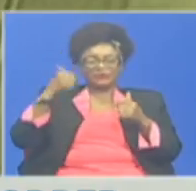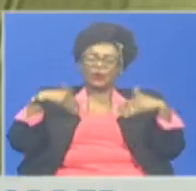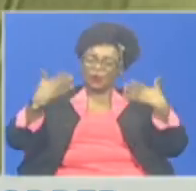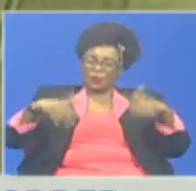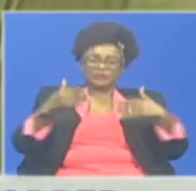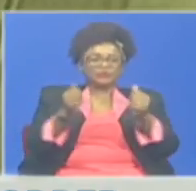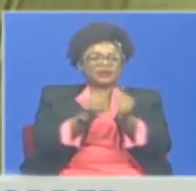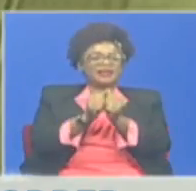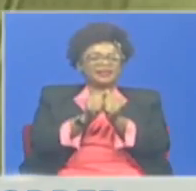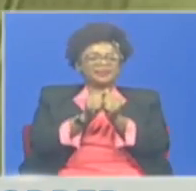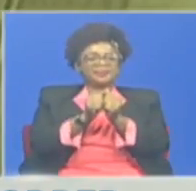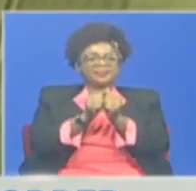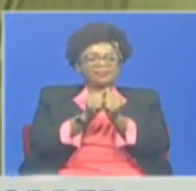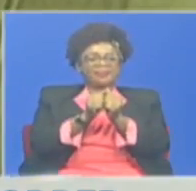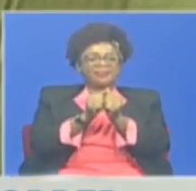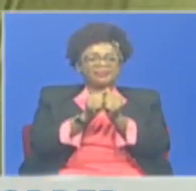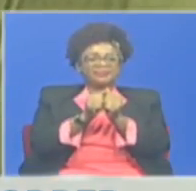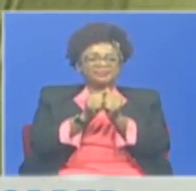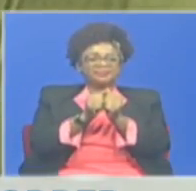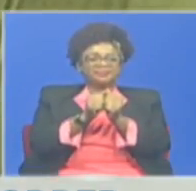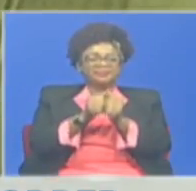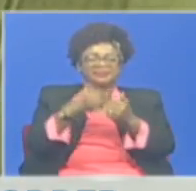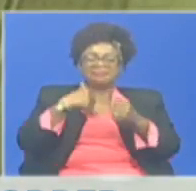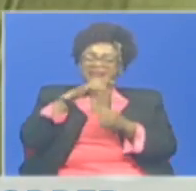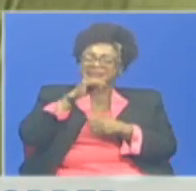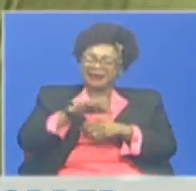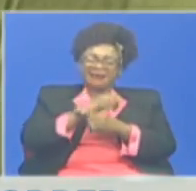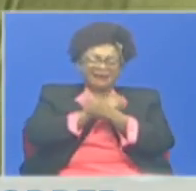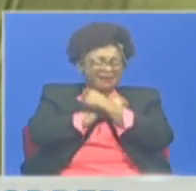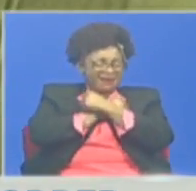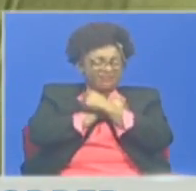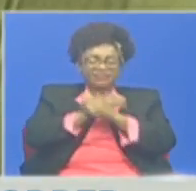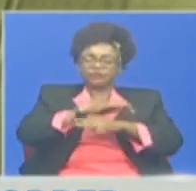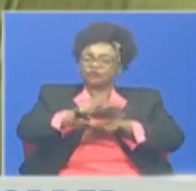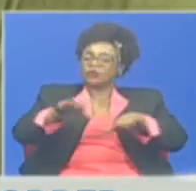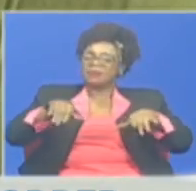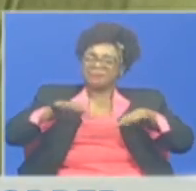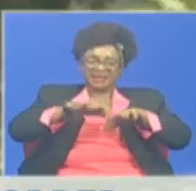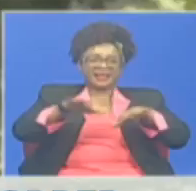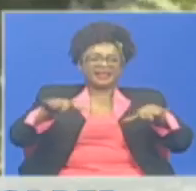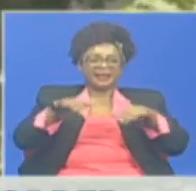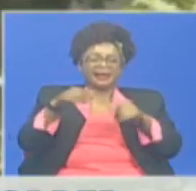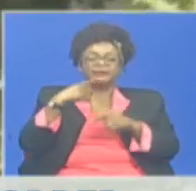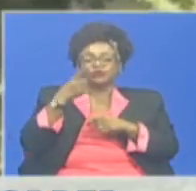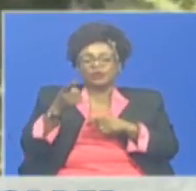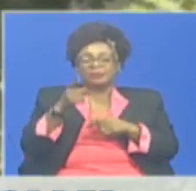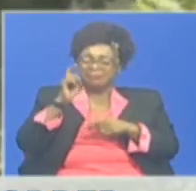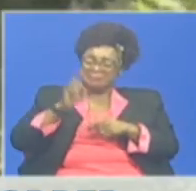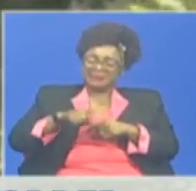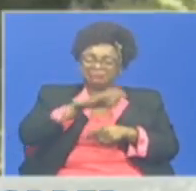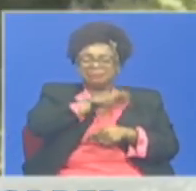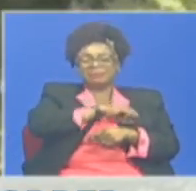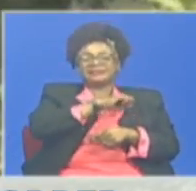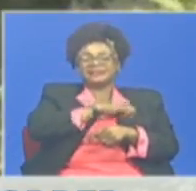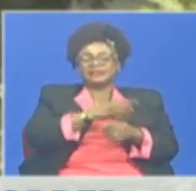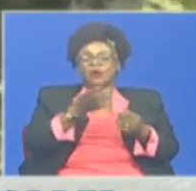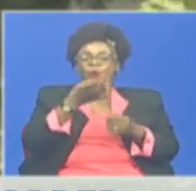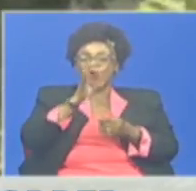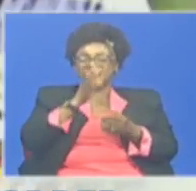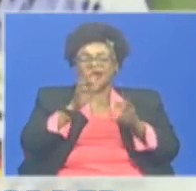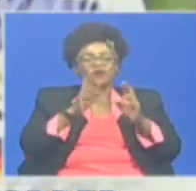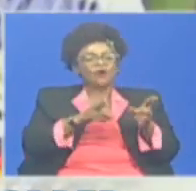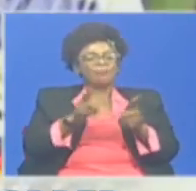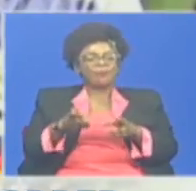swimming. Hiyo kitu imekaa kando. Nimemwambia avumilie maji ya karai. While the Githokos enjoy